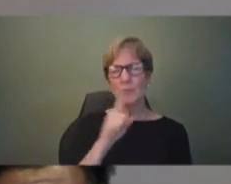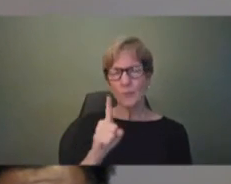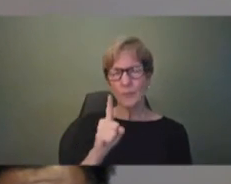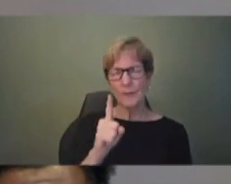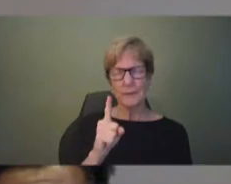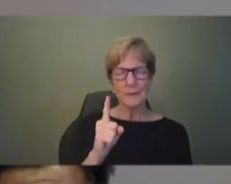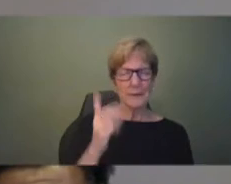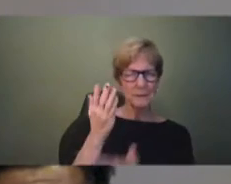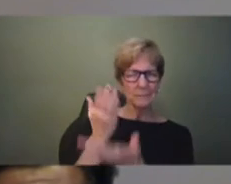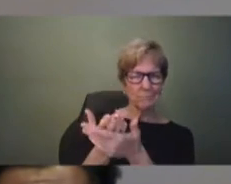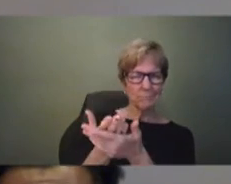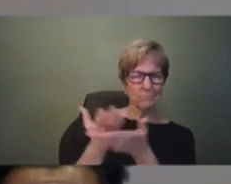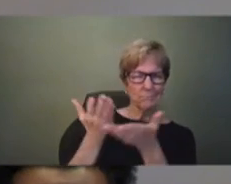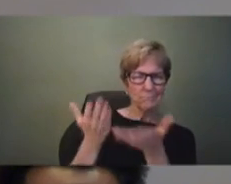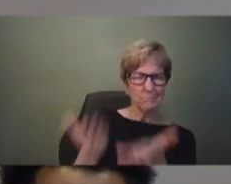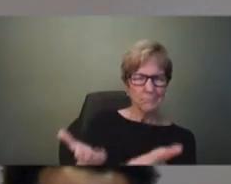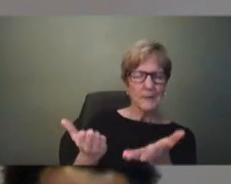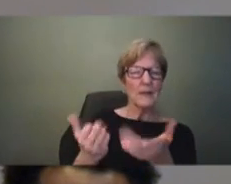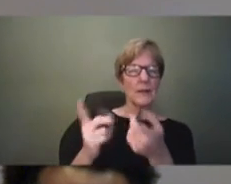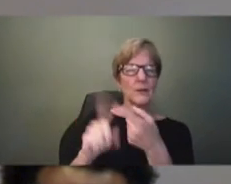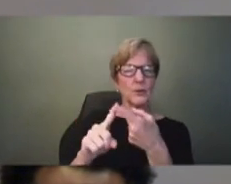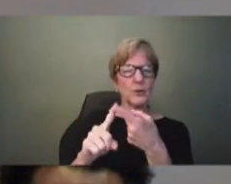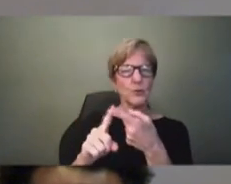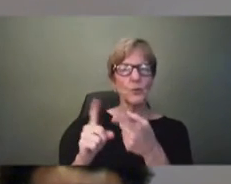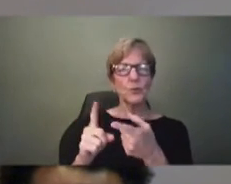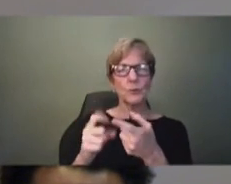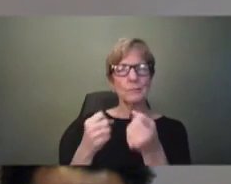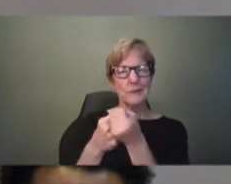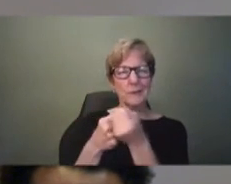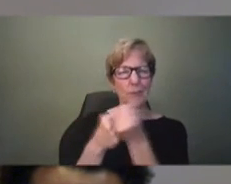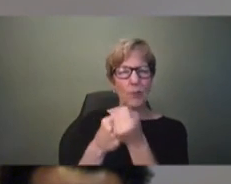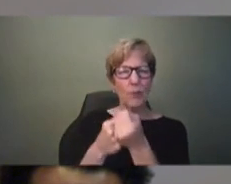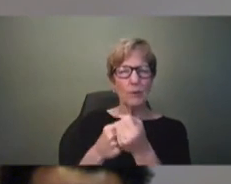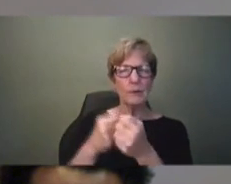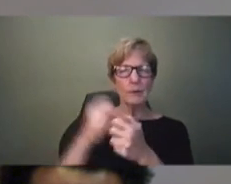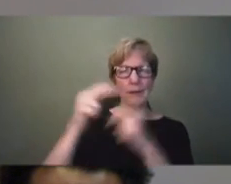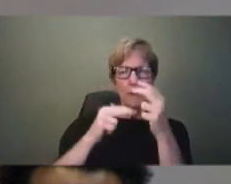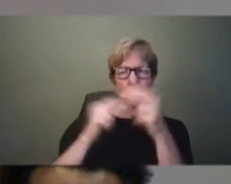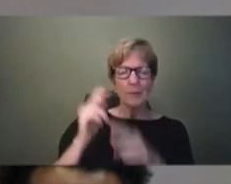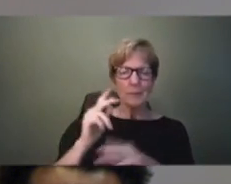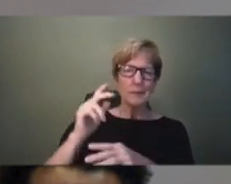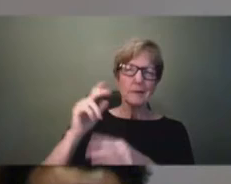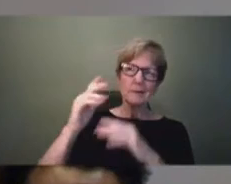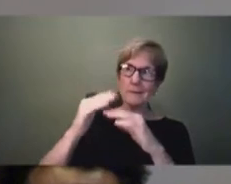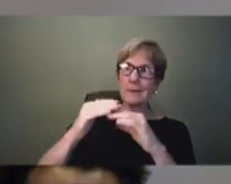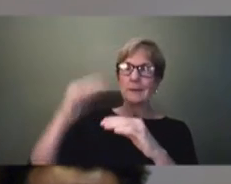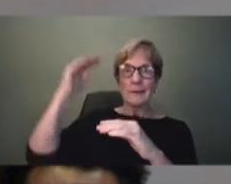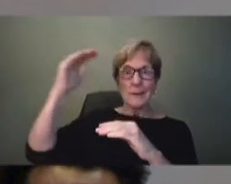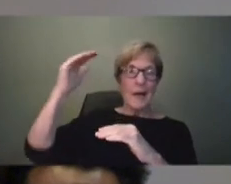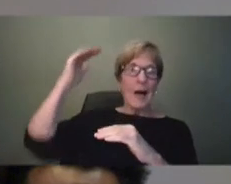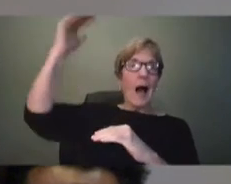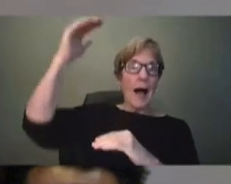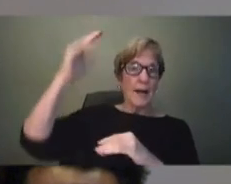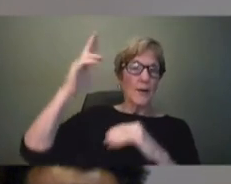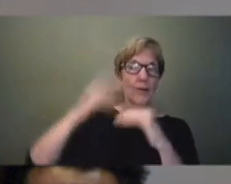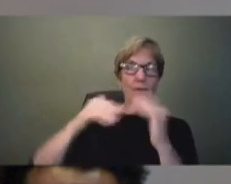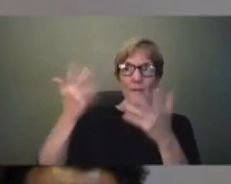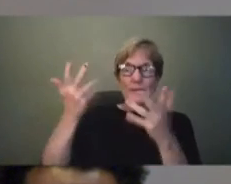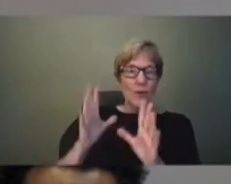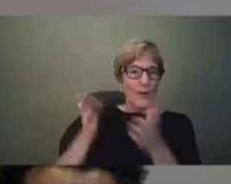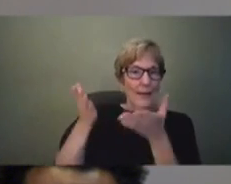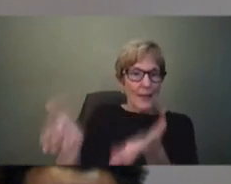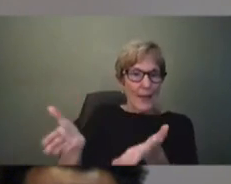to um substantiate placing a build building here that is 50% higher than the tallest building in the